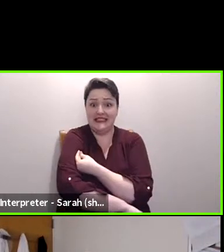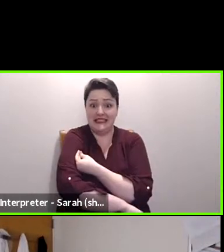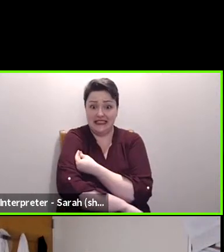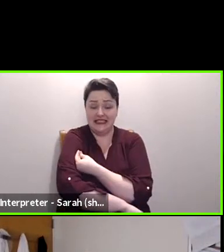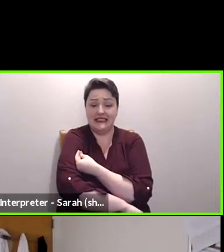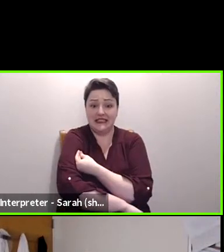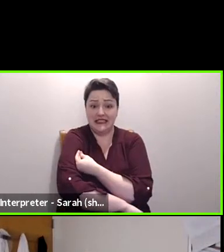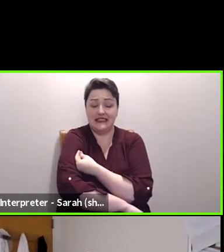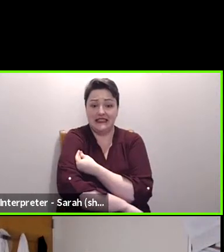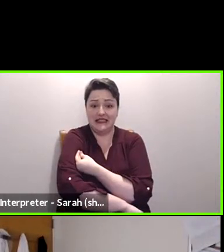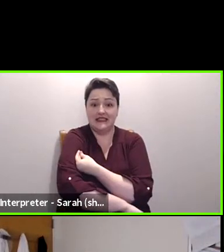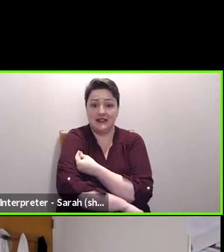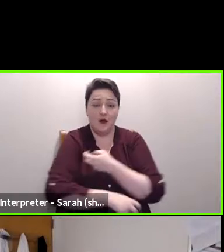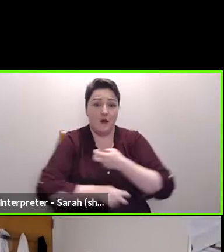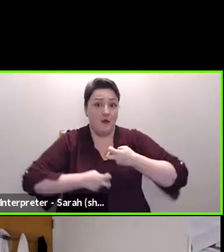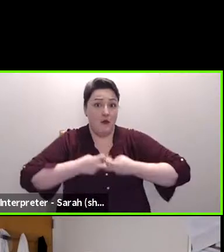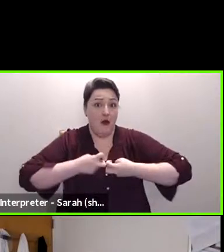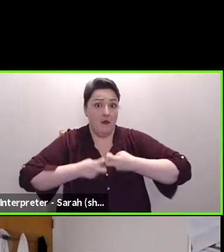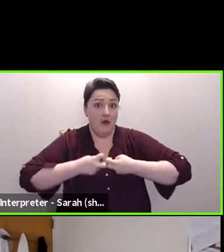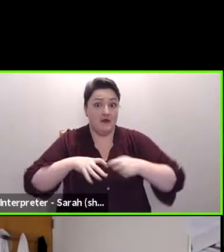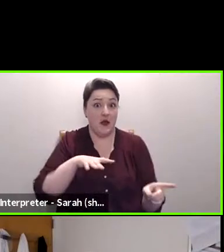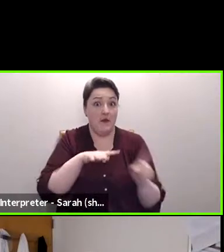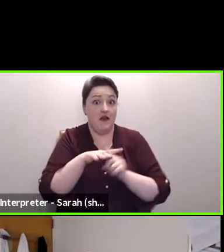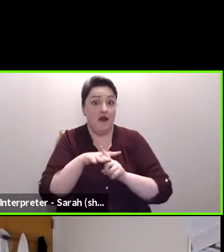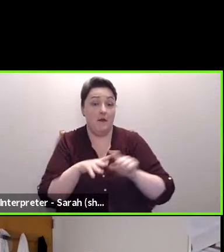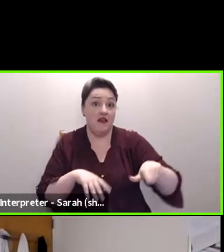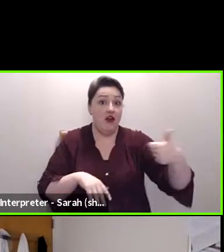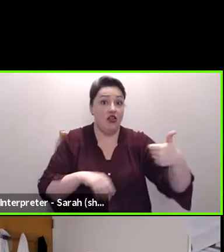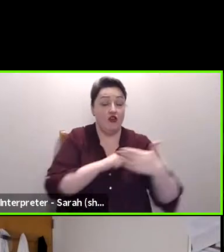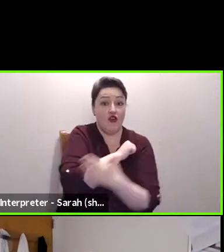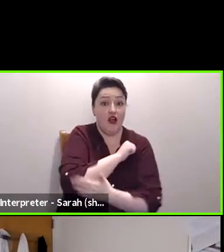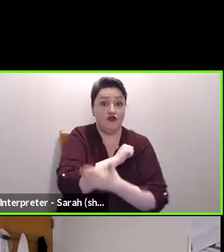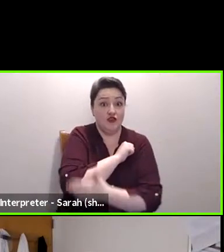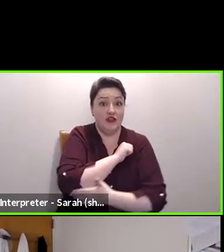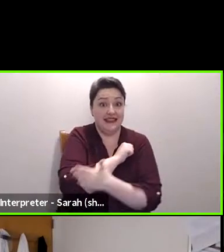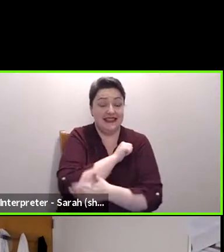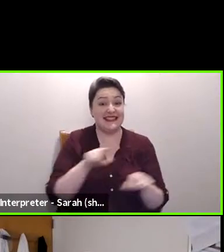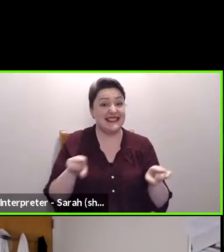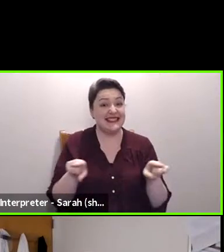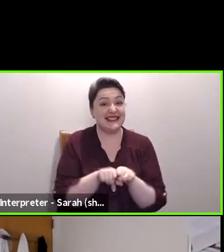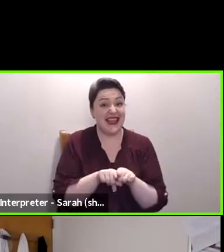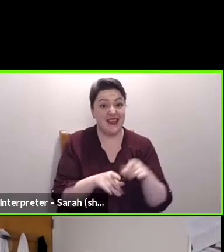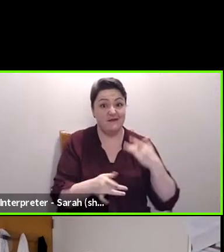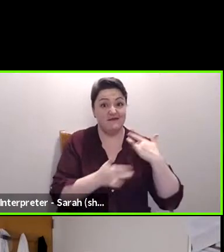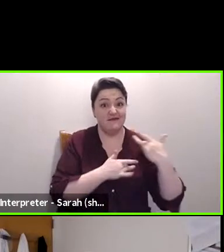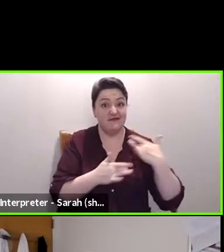other countries considered in the US?